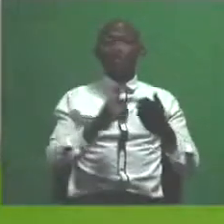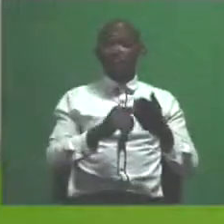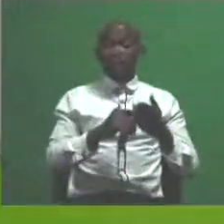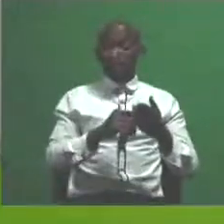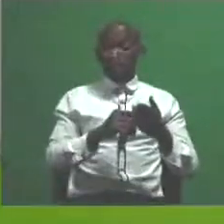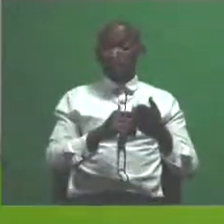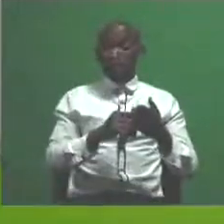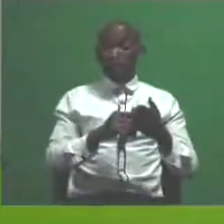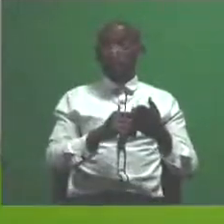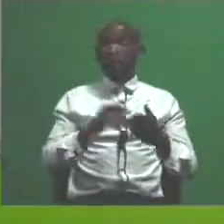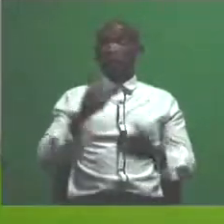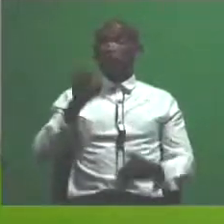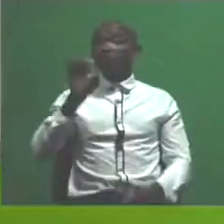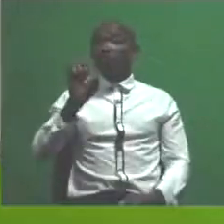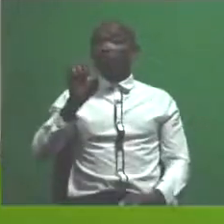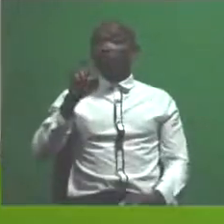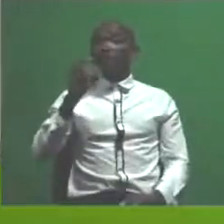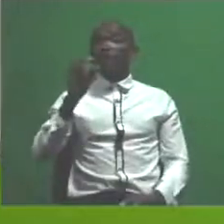exothermic reactions.